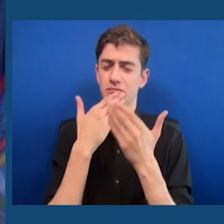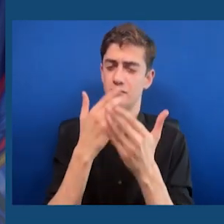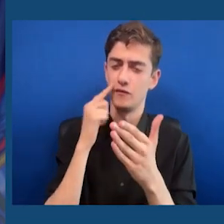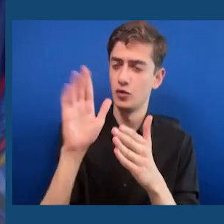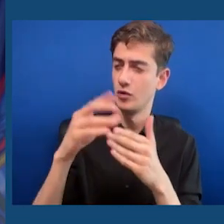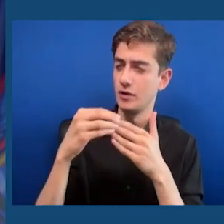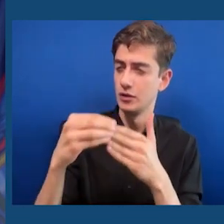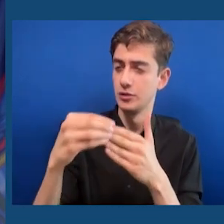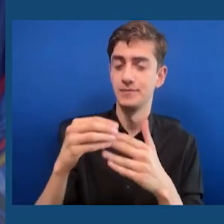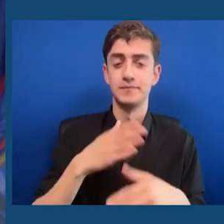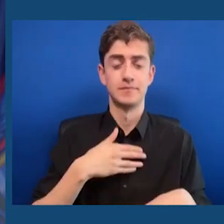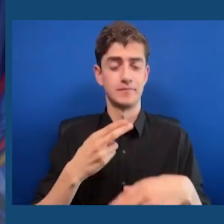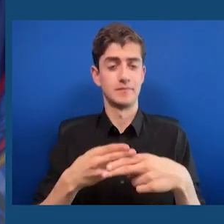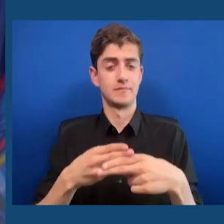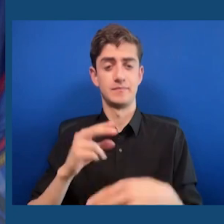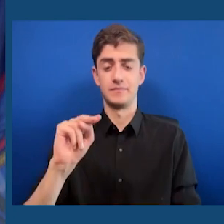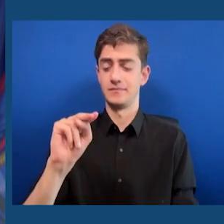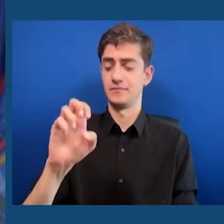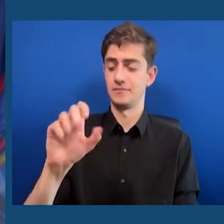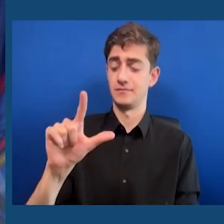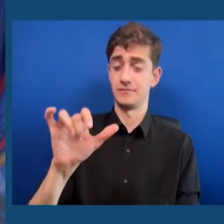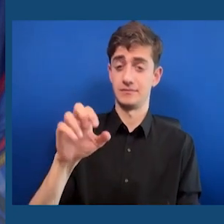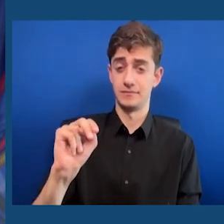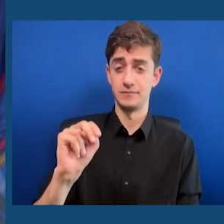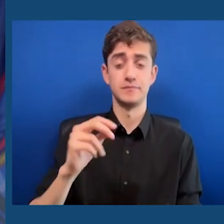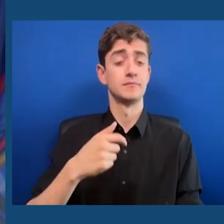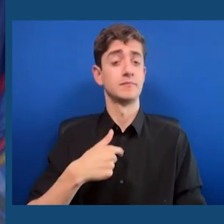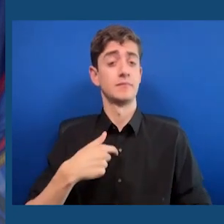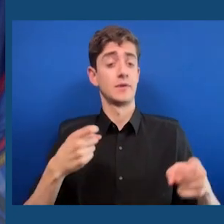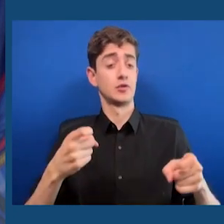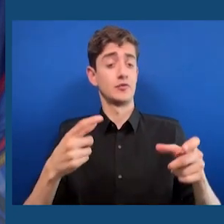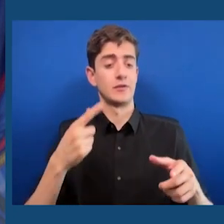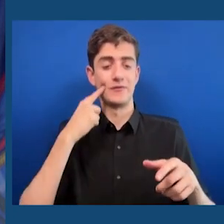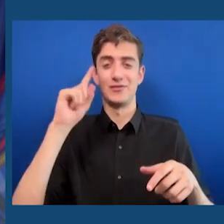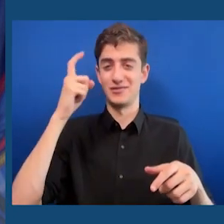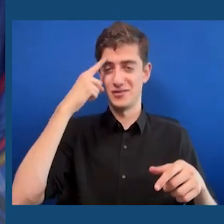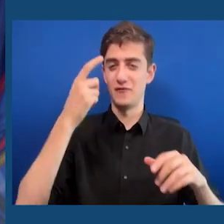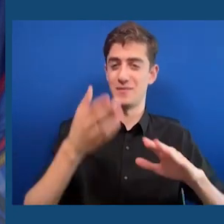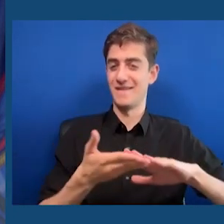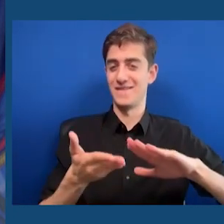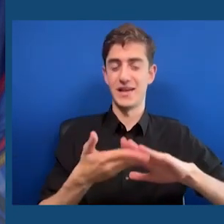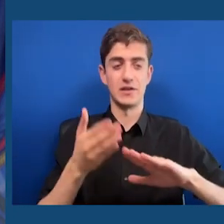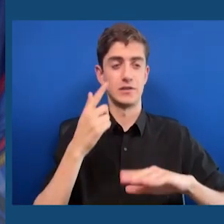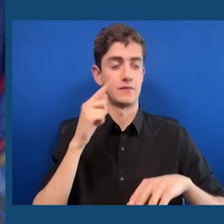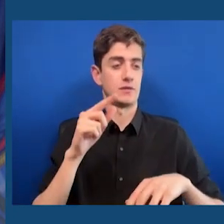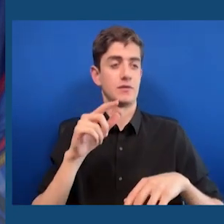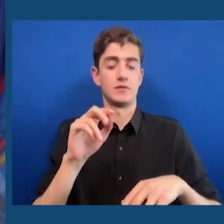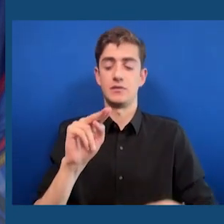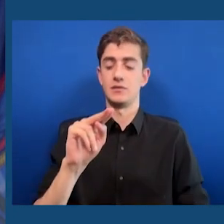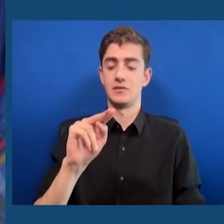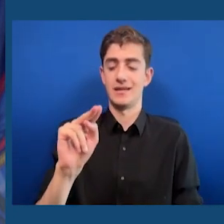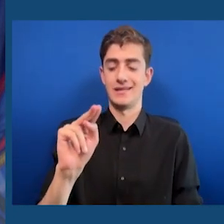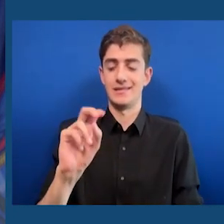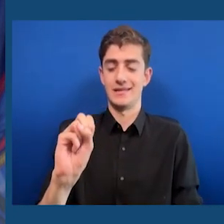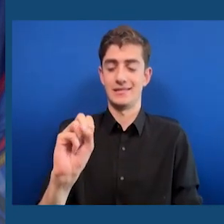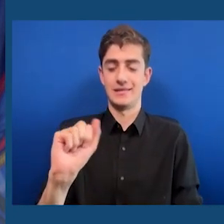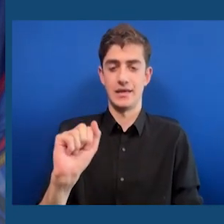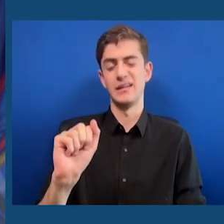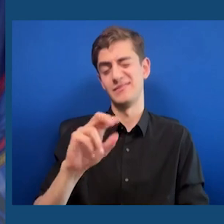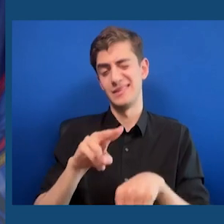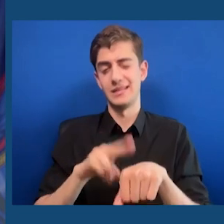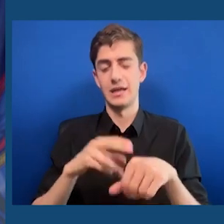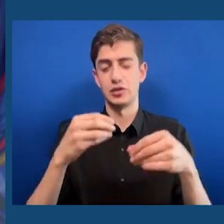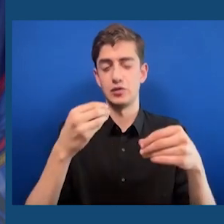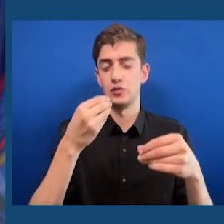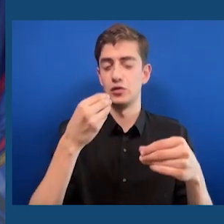Nelson Eusebio. I'm the Director of Government Affairs for the National Supermarket Association, the NSA, and spokesperson for the